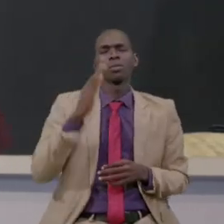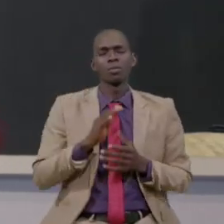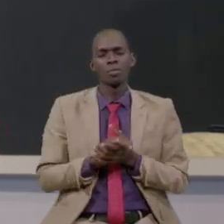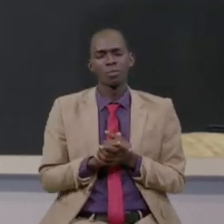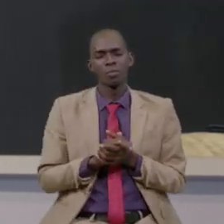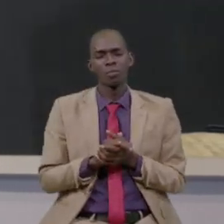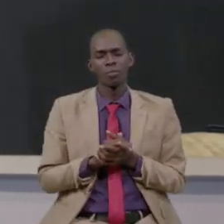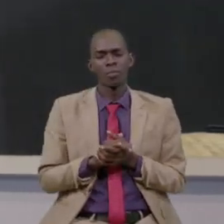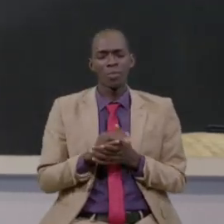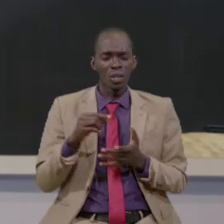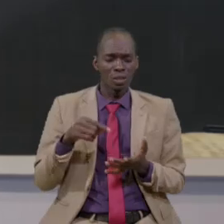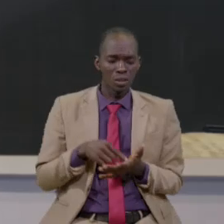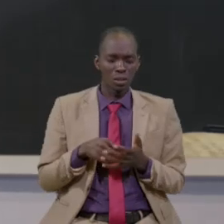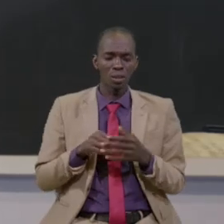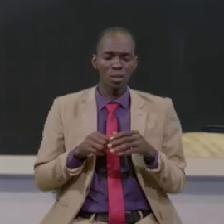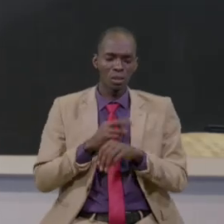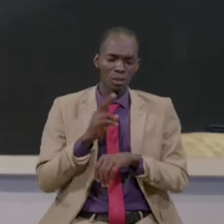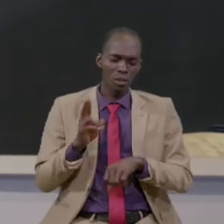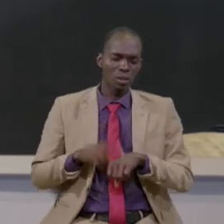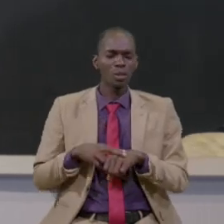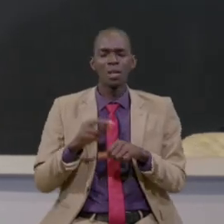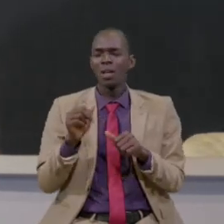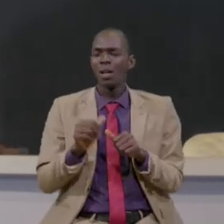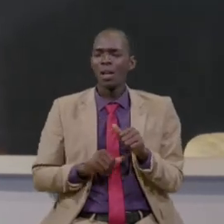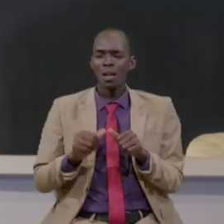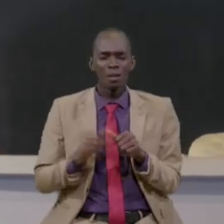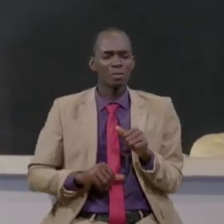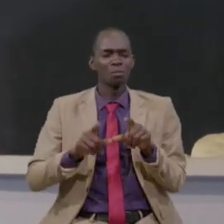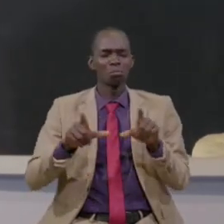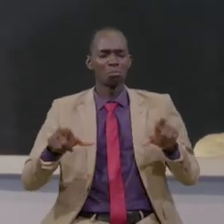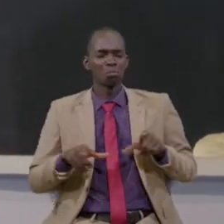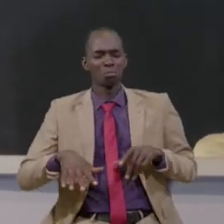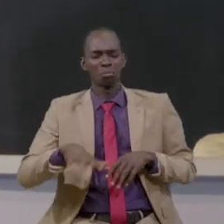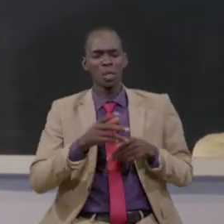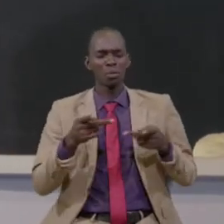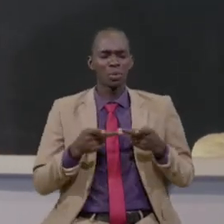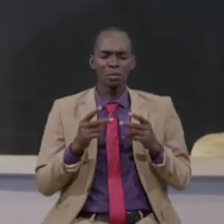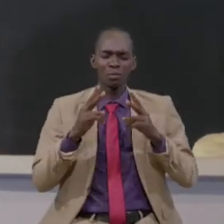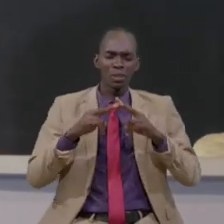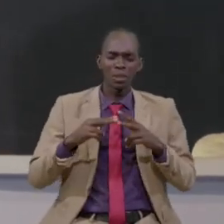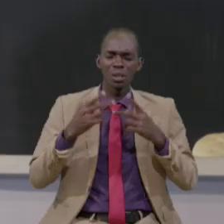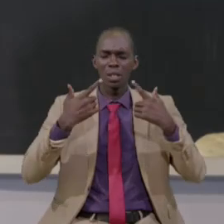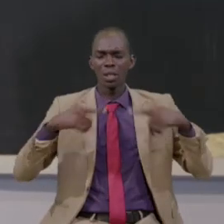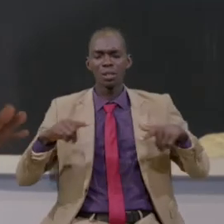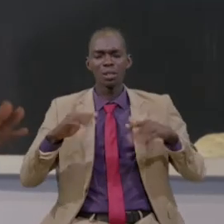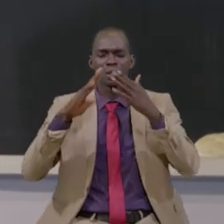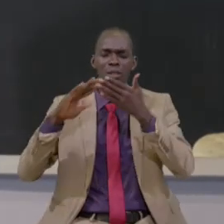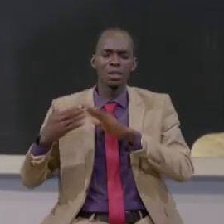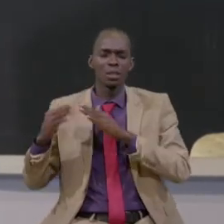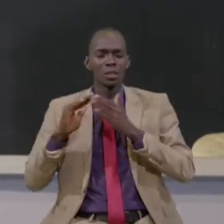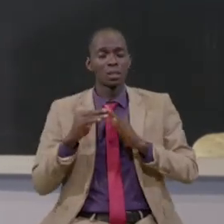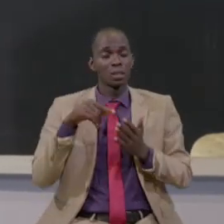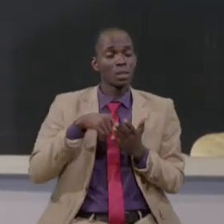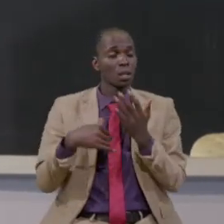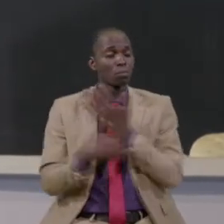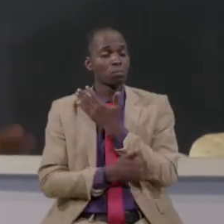nation, every local government, every village, every town, every city, this country, every region,